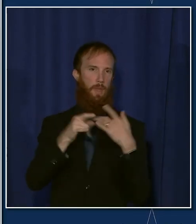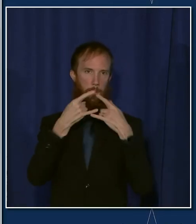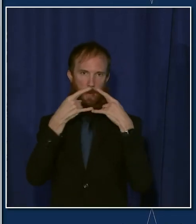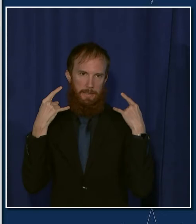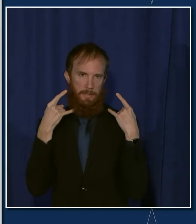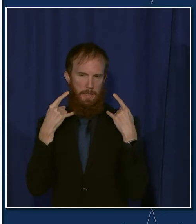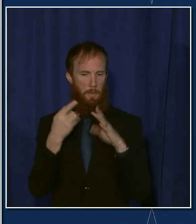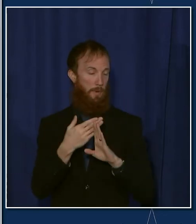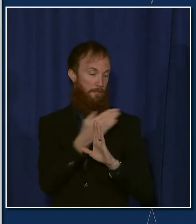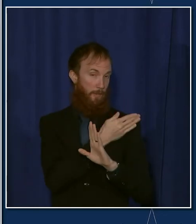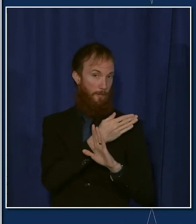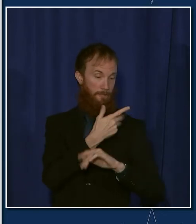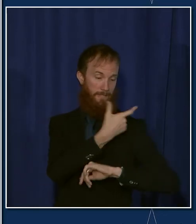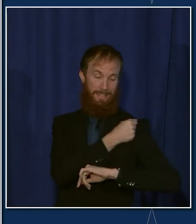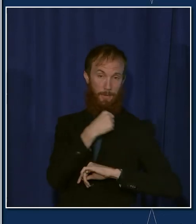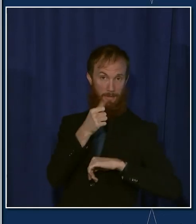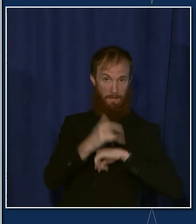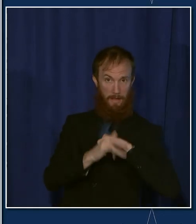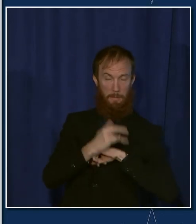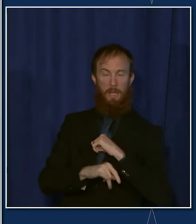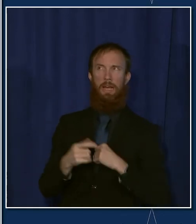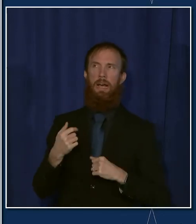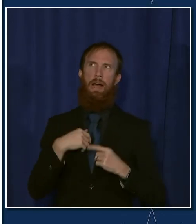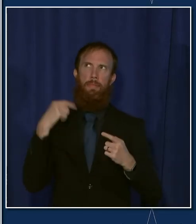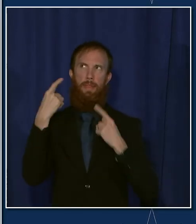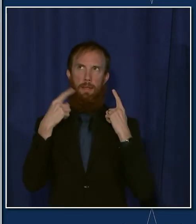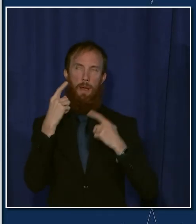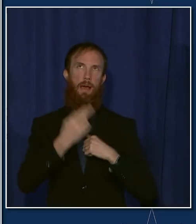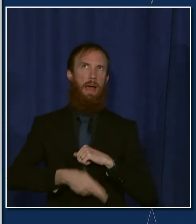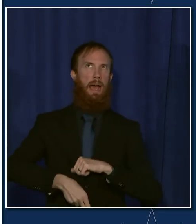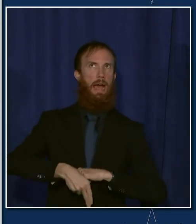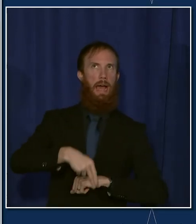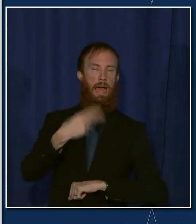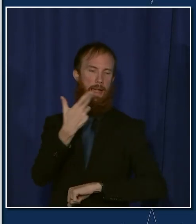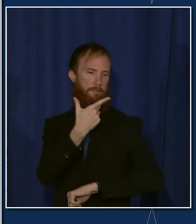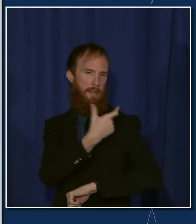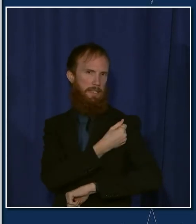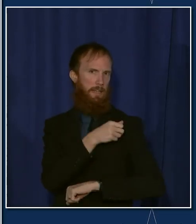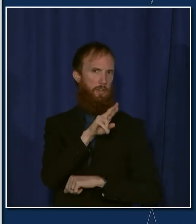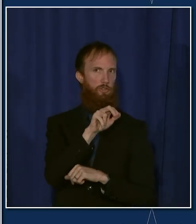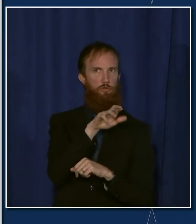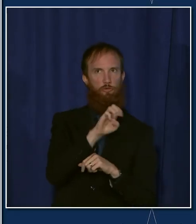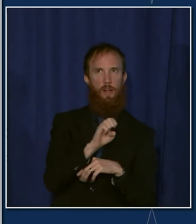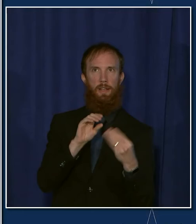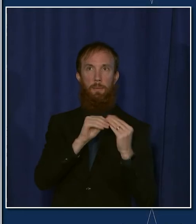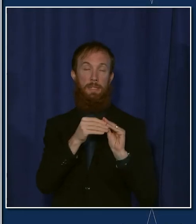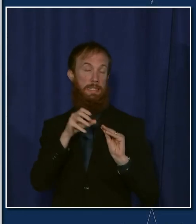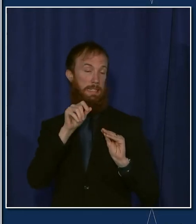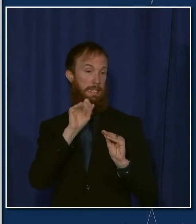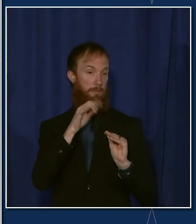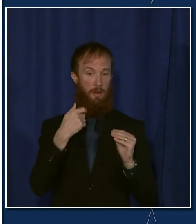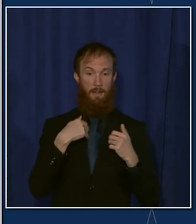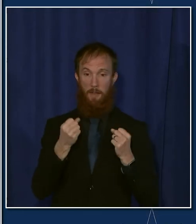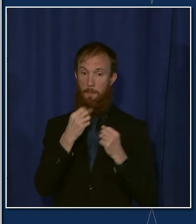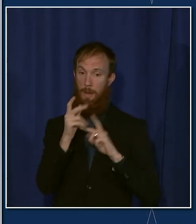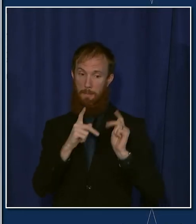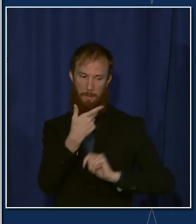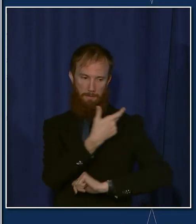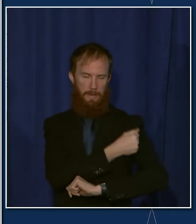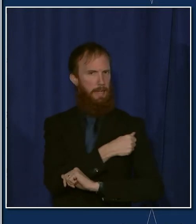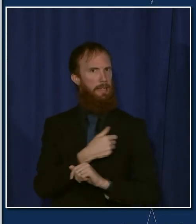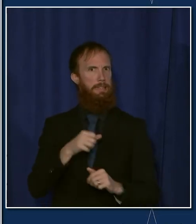not available. Where I'm thinking about high vaccination rates, for example, in school, yes, that is absolutely something that I would be interested